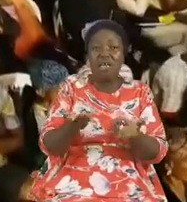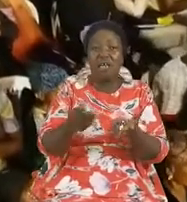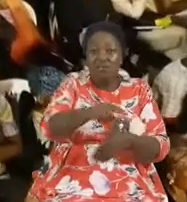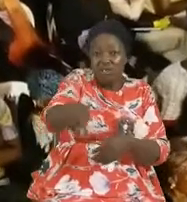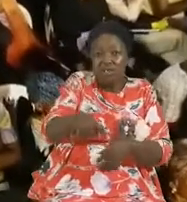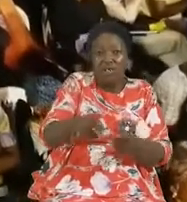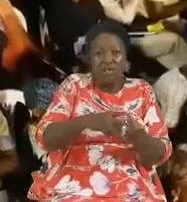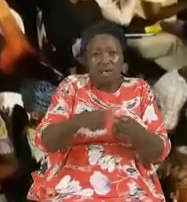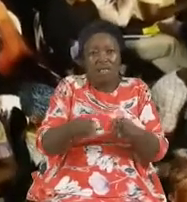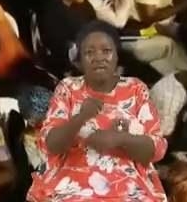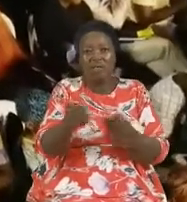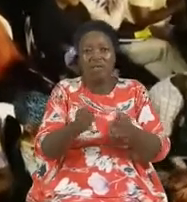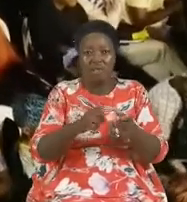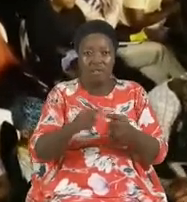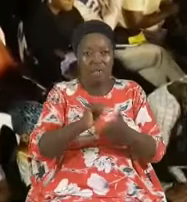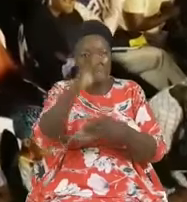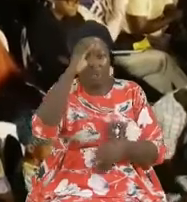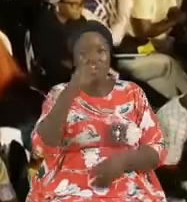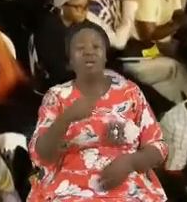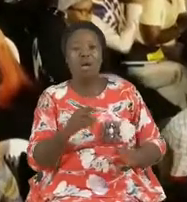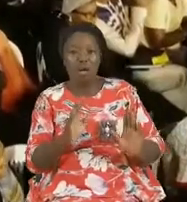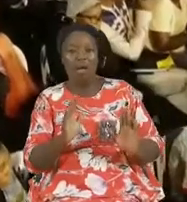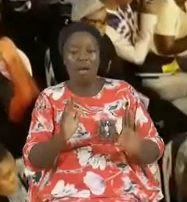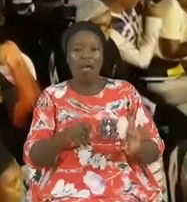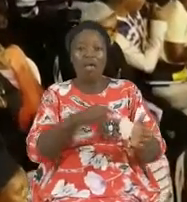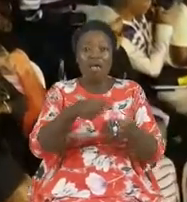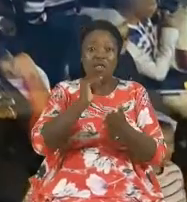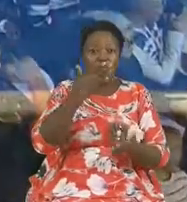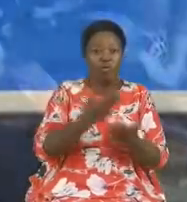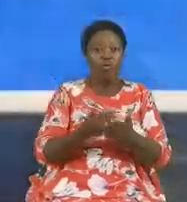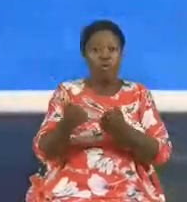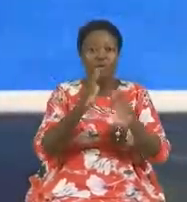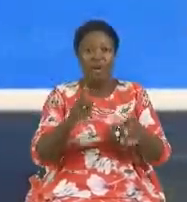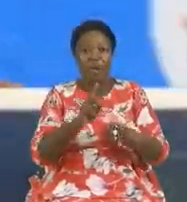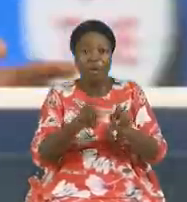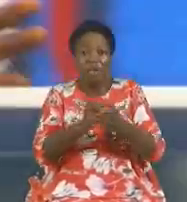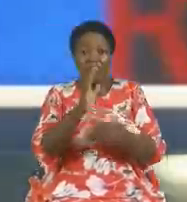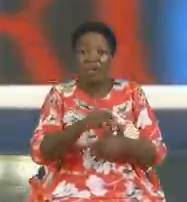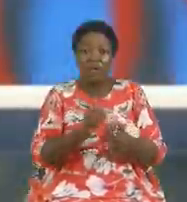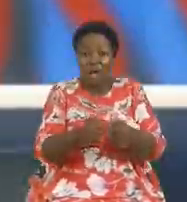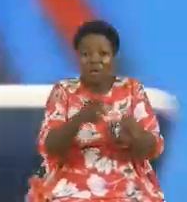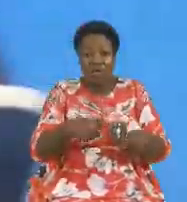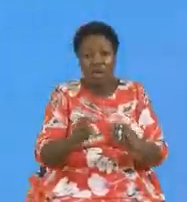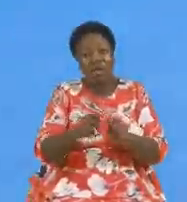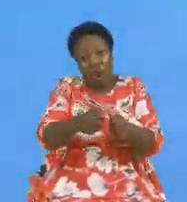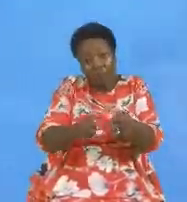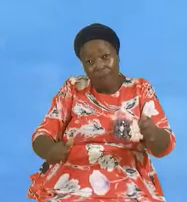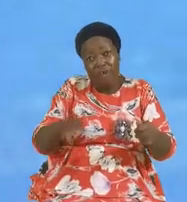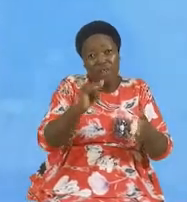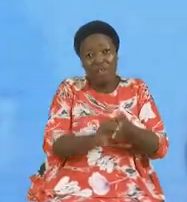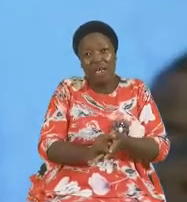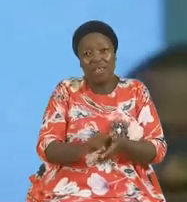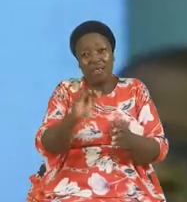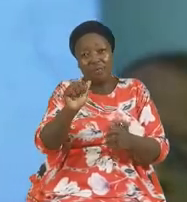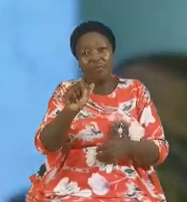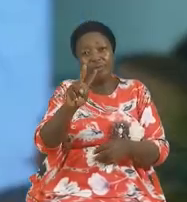possible. As I'm driving, the man said, this one will be my driver. The one who will keep far away from the ditch